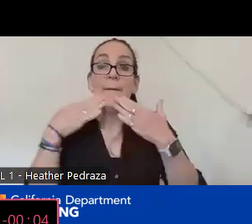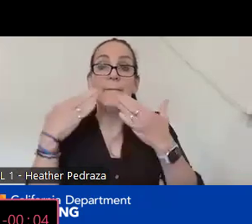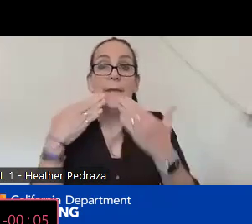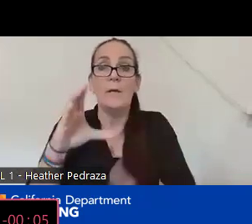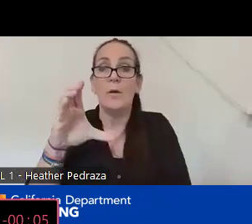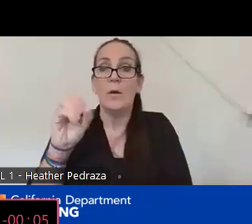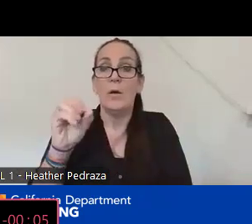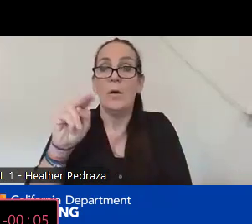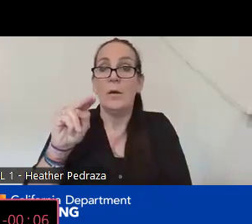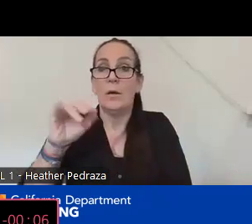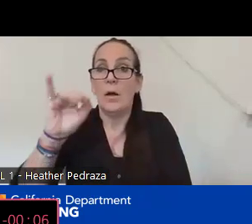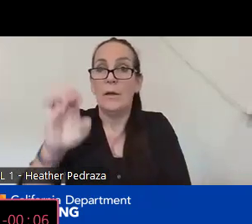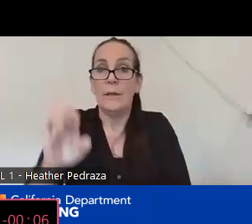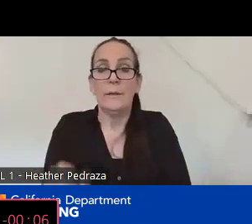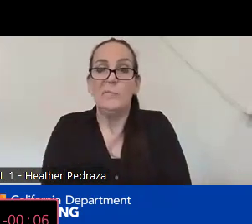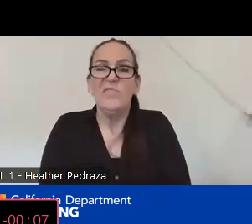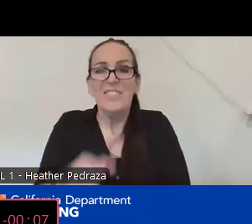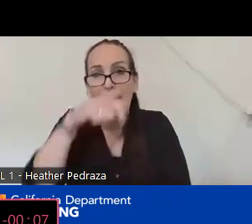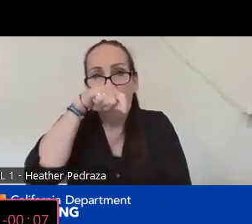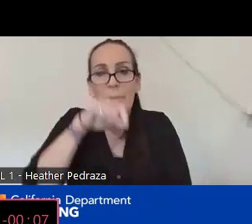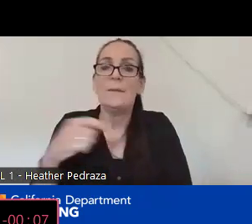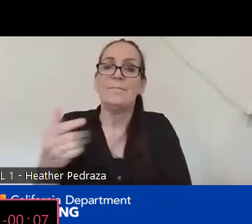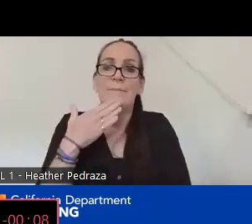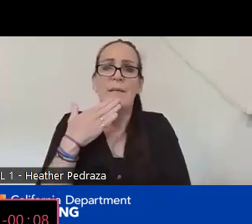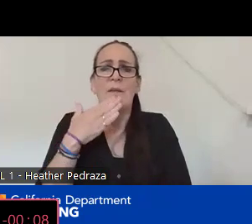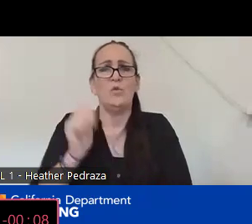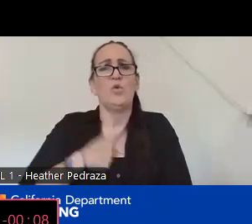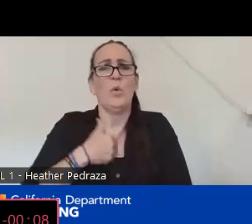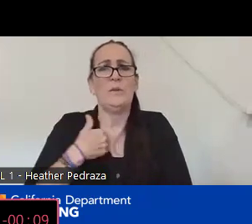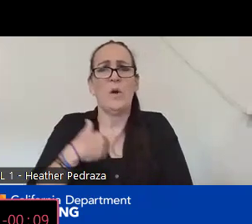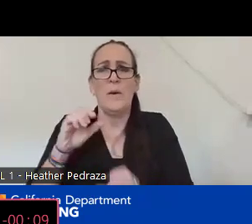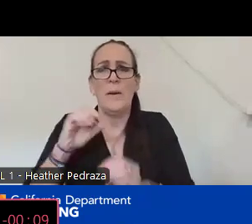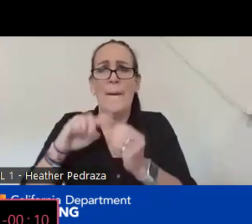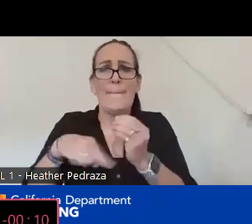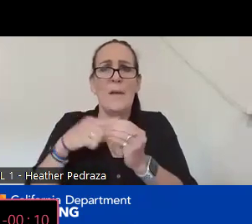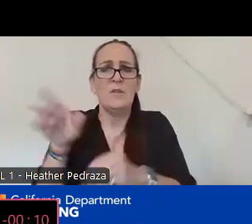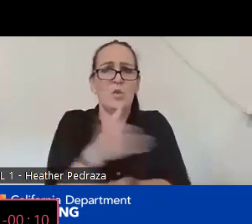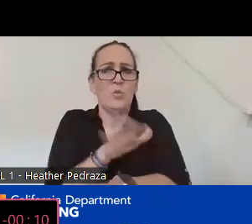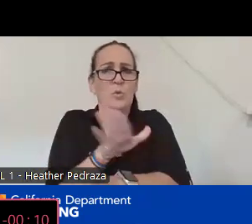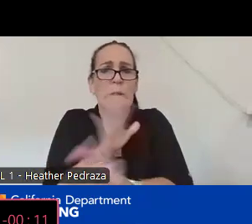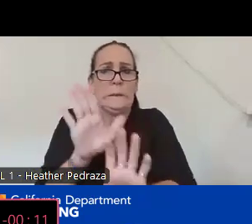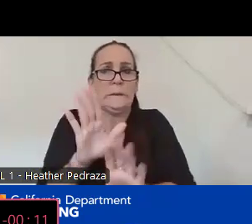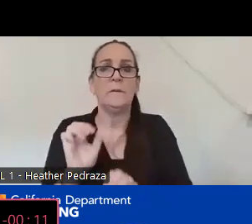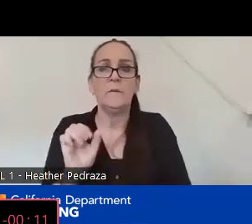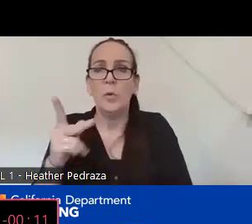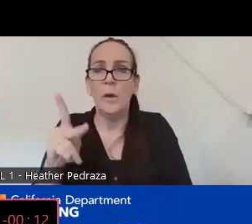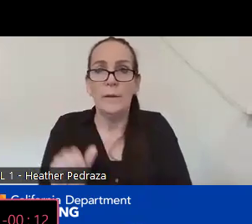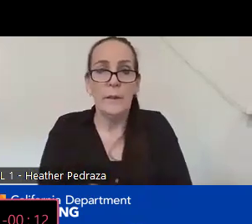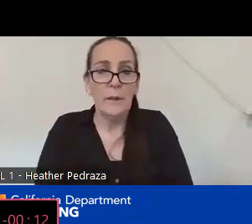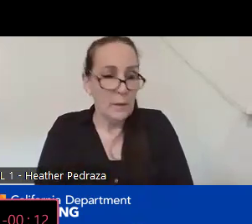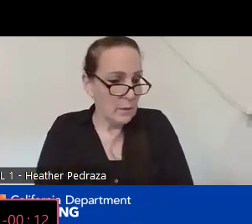Let me turn off this. Sorry about that. Thank you, Connie. We're going to go ahead and